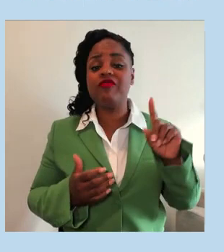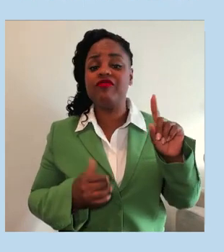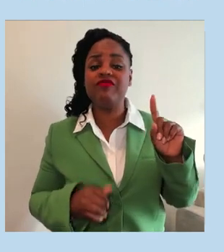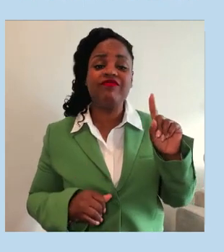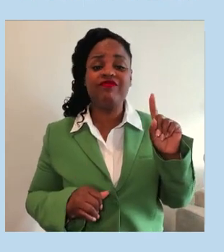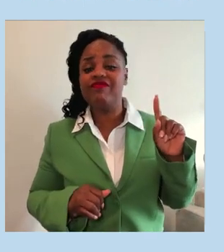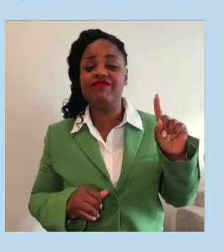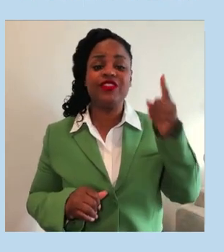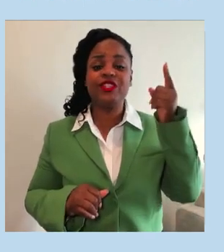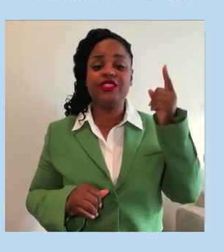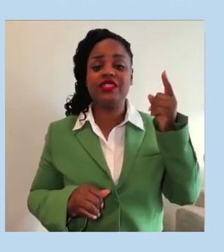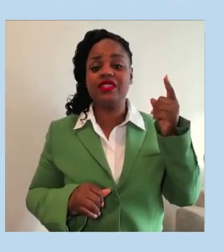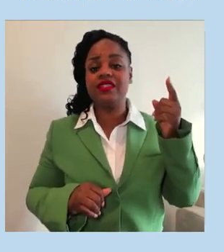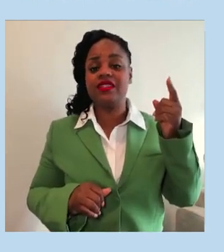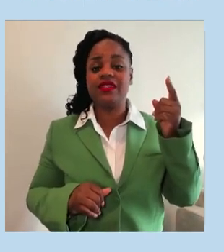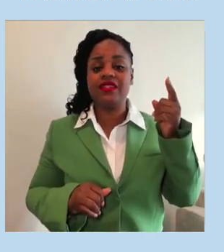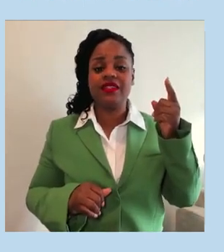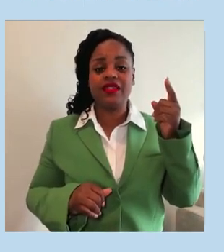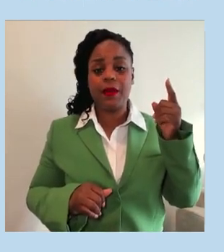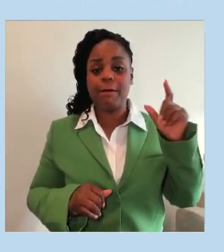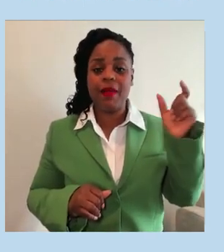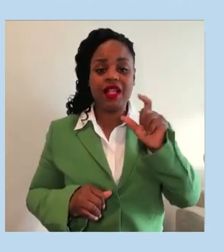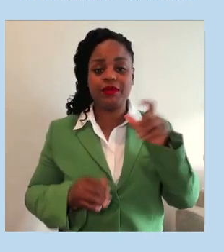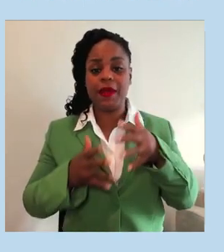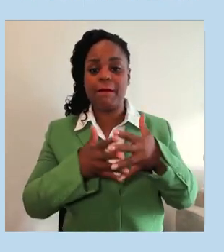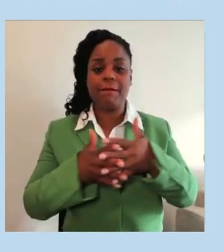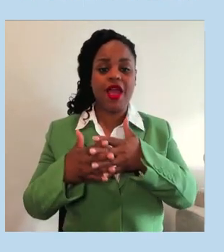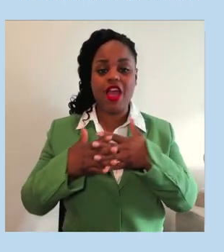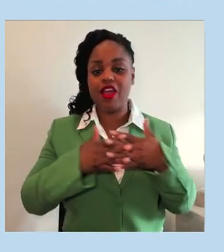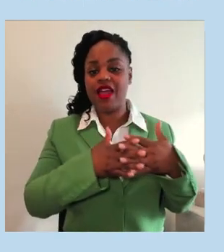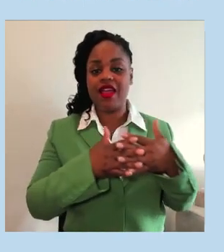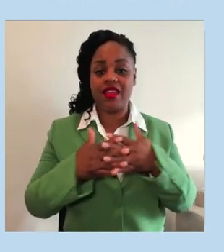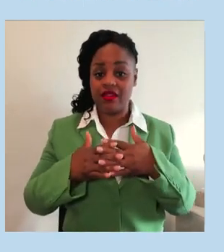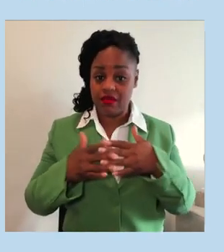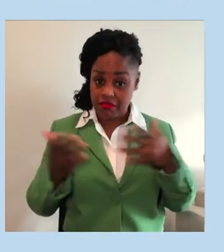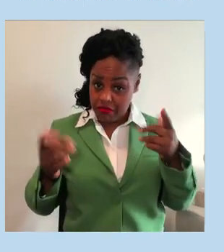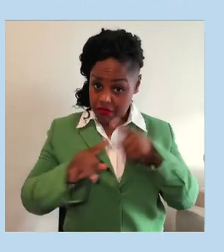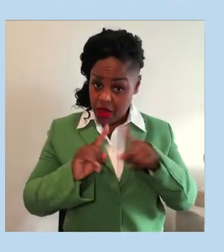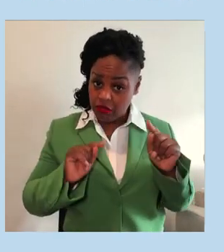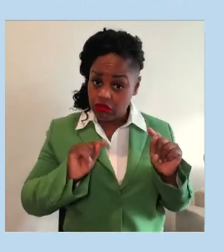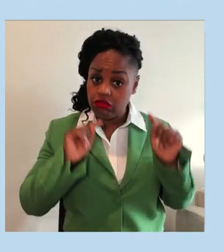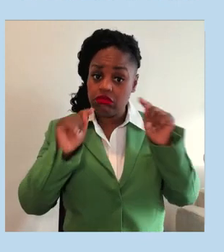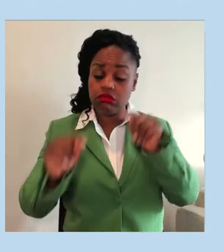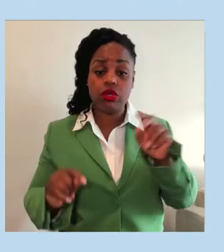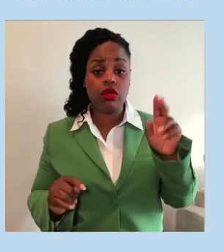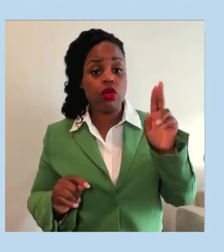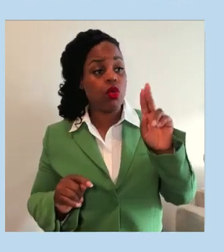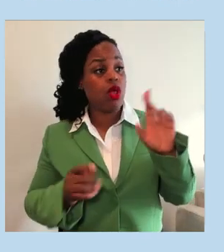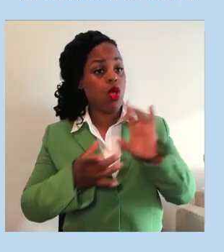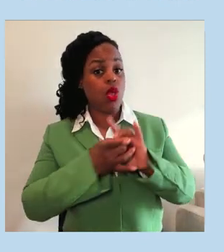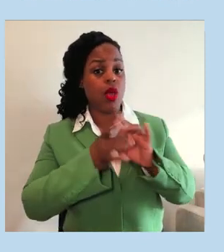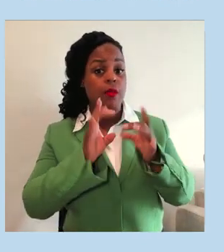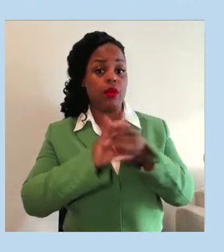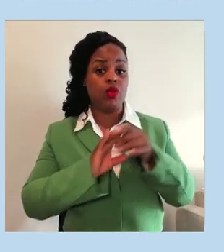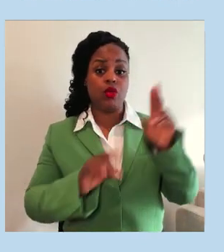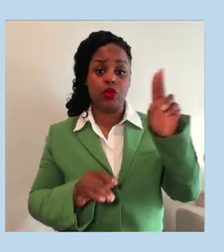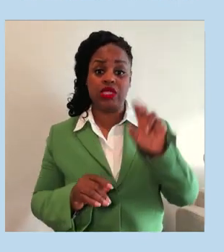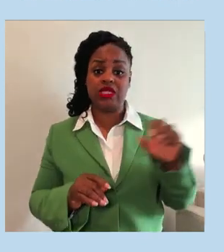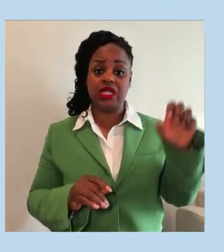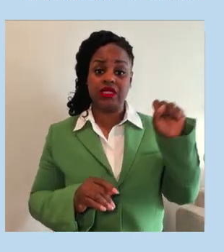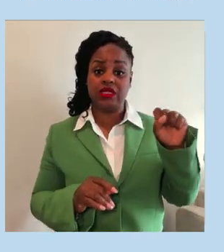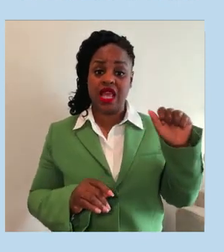hijab while proudly representing the United States in the Olympics. And there are so many more incredible women who have made history, like Ilhan